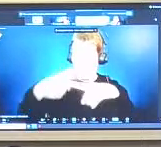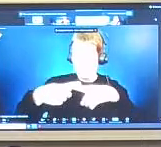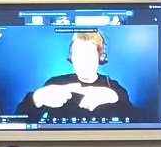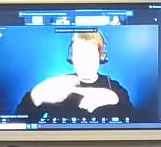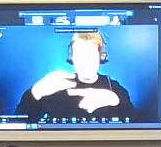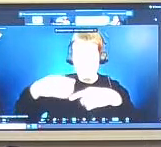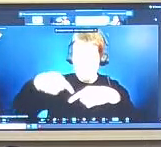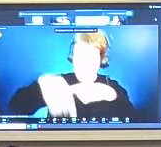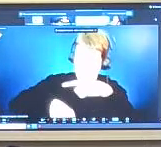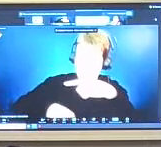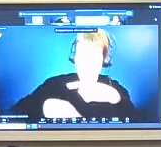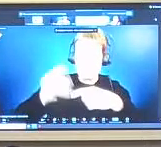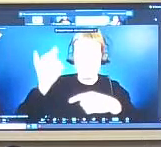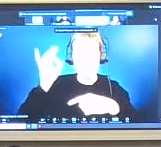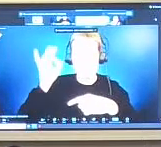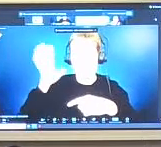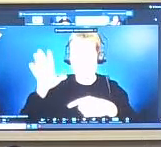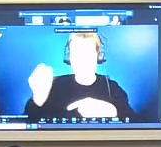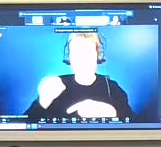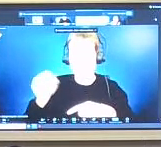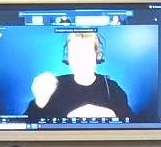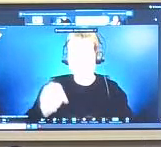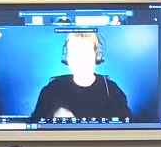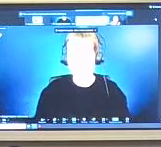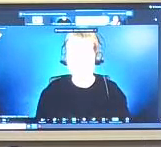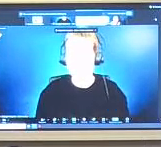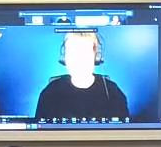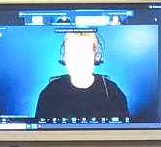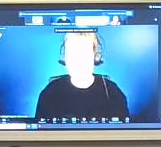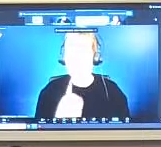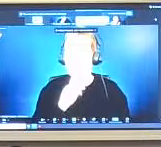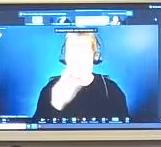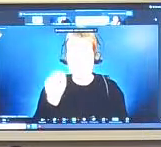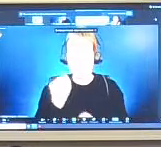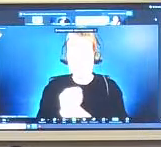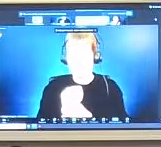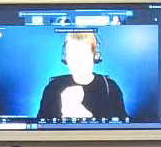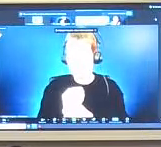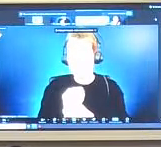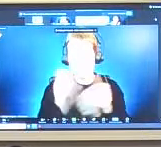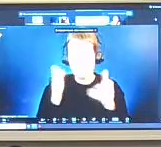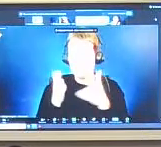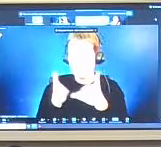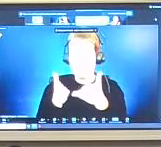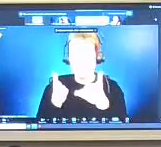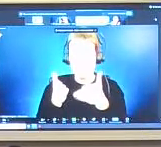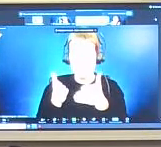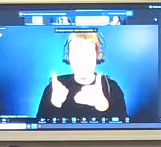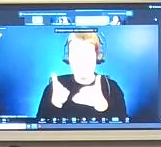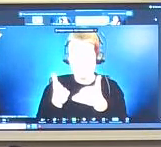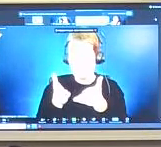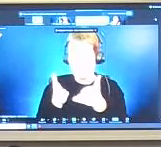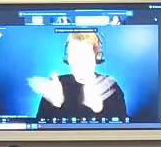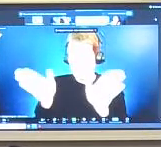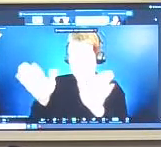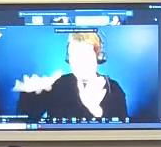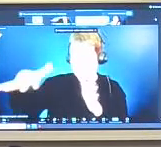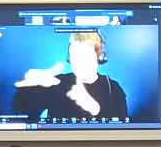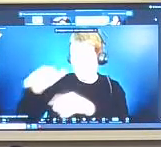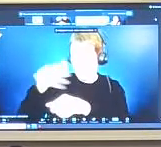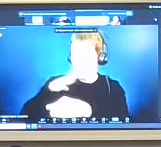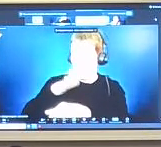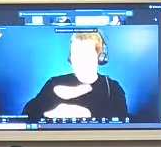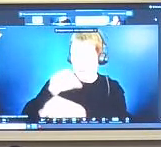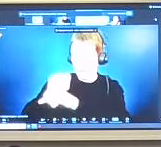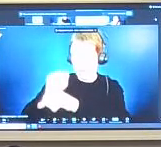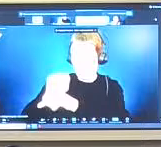I, Too. uh, And she is the public allowed to talk in this. She works at CFC and she's